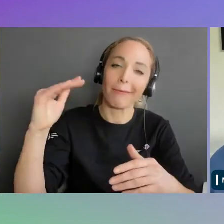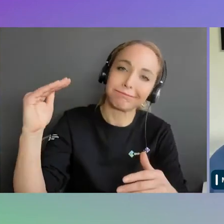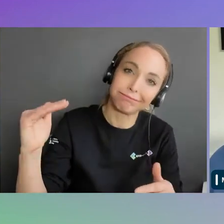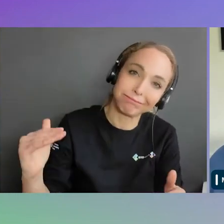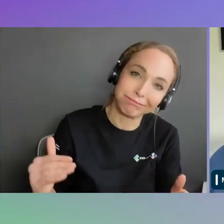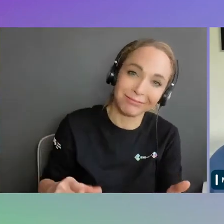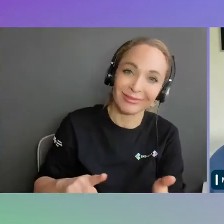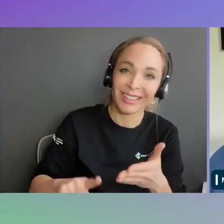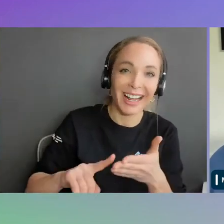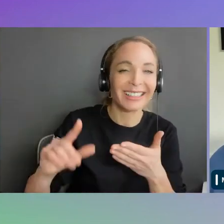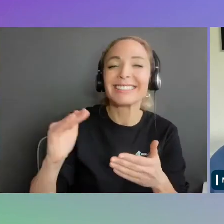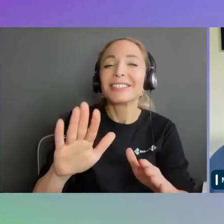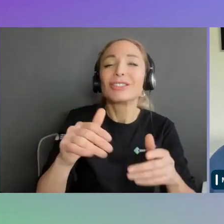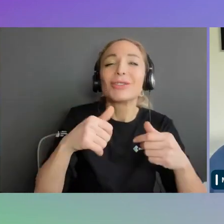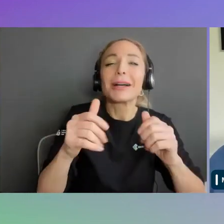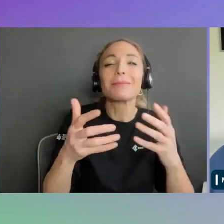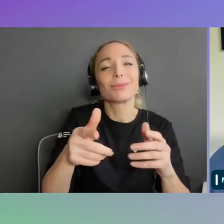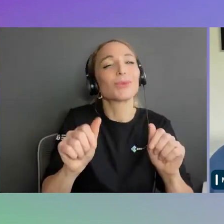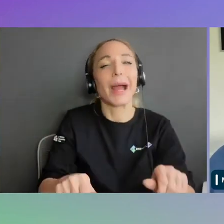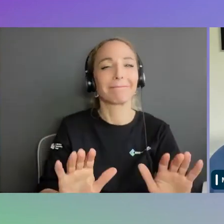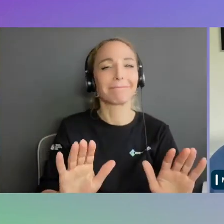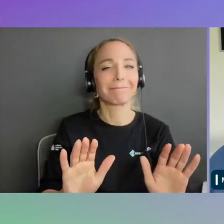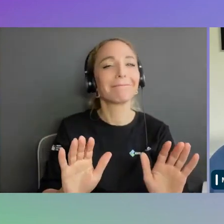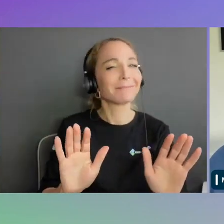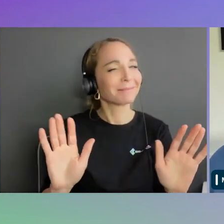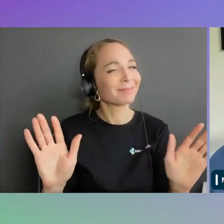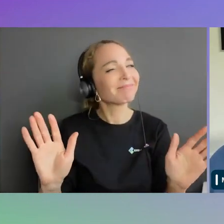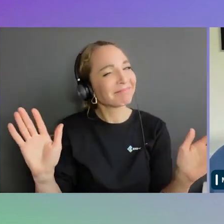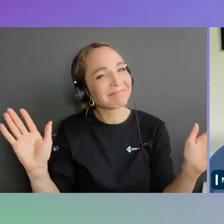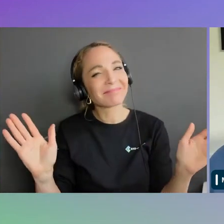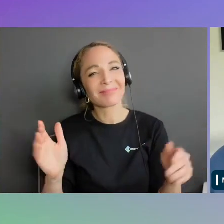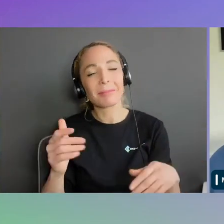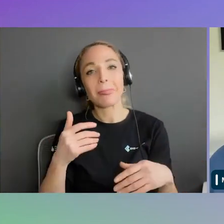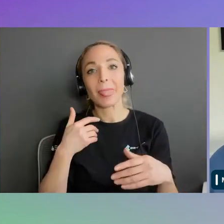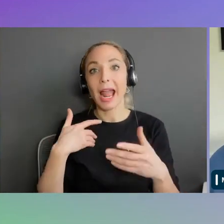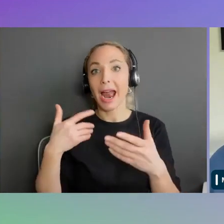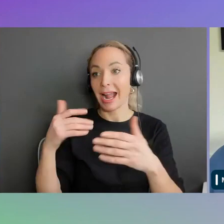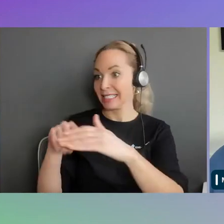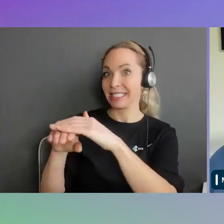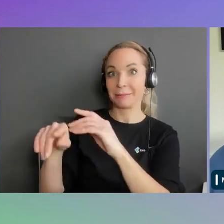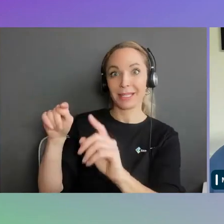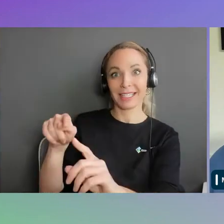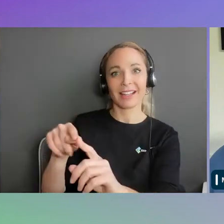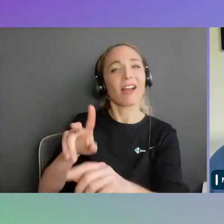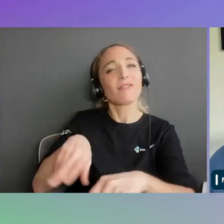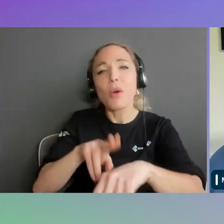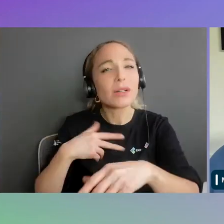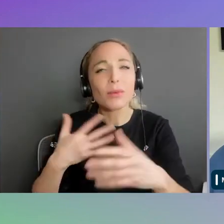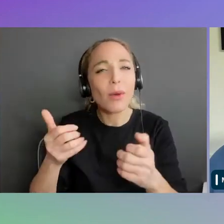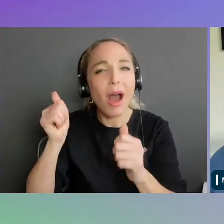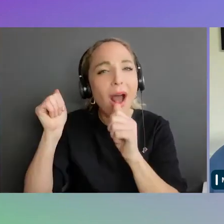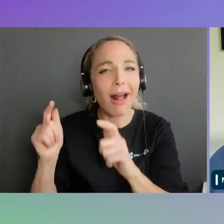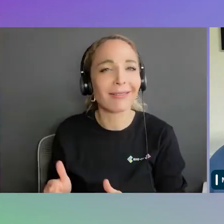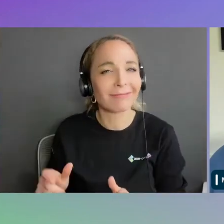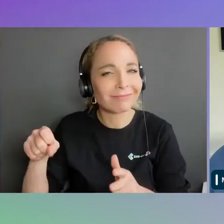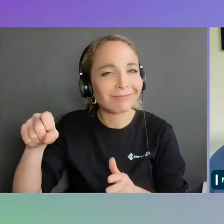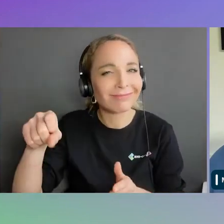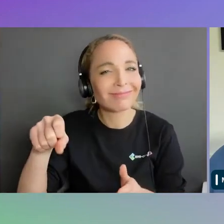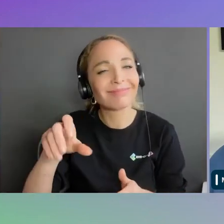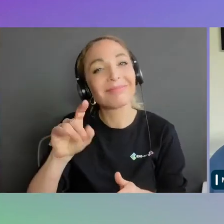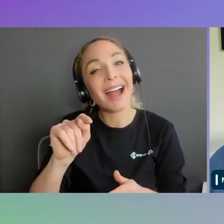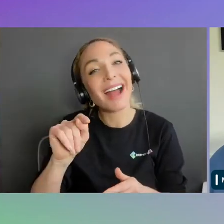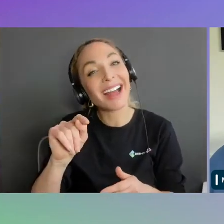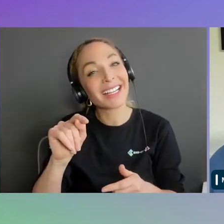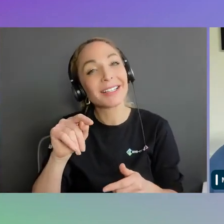say accessibility. Like of course we wanted to meet all the checklists, but they're like